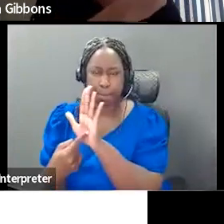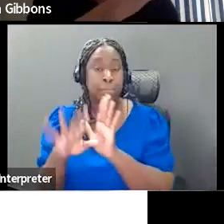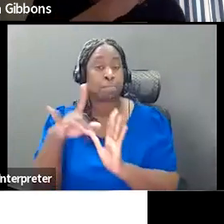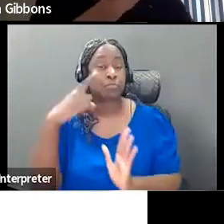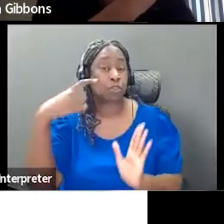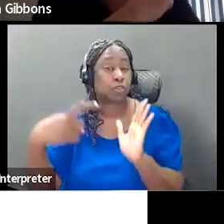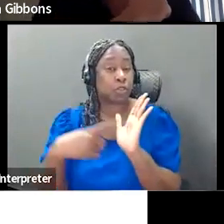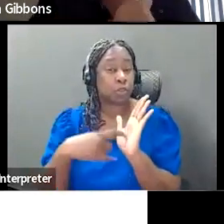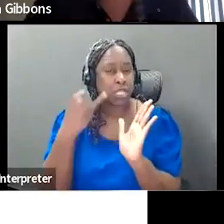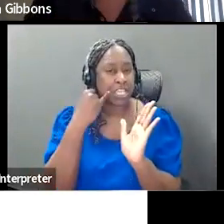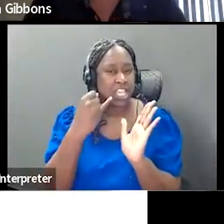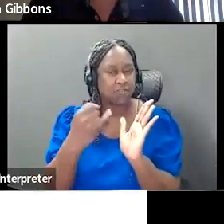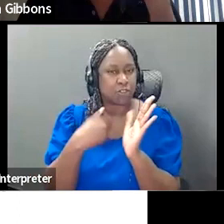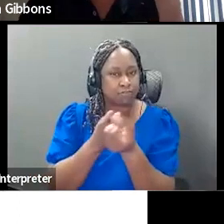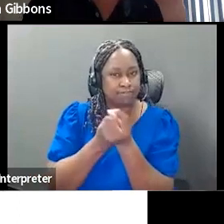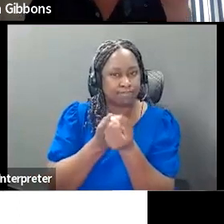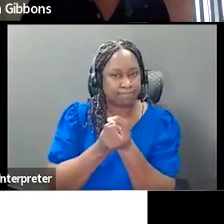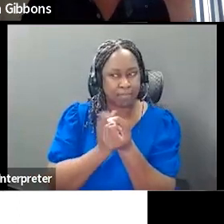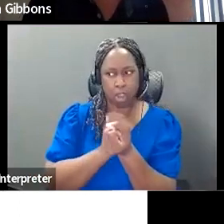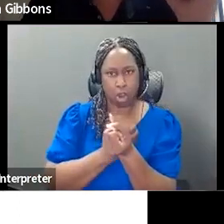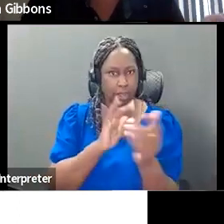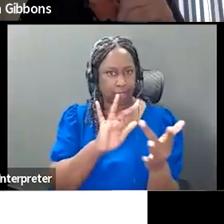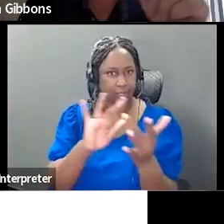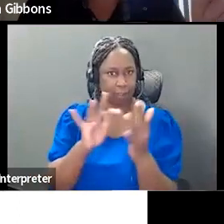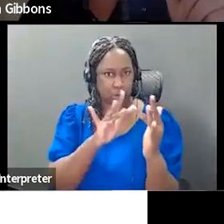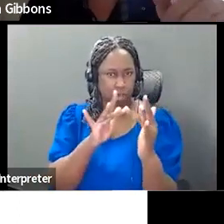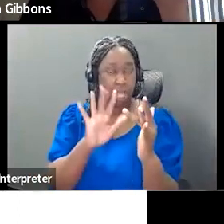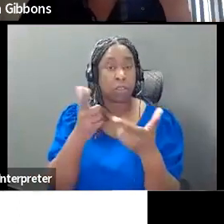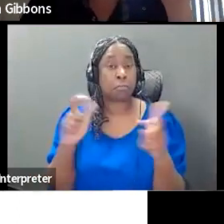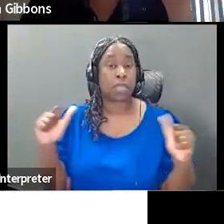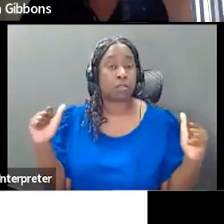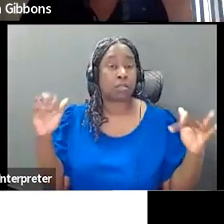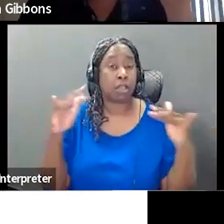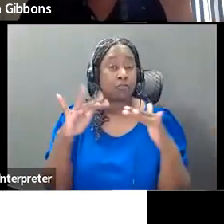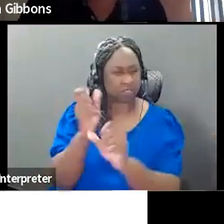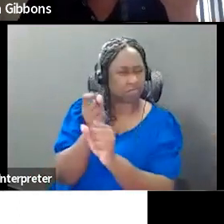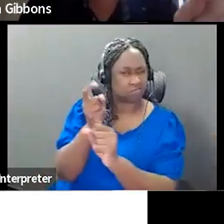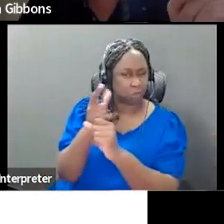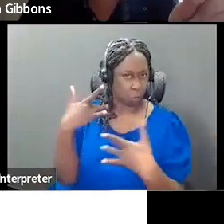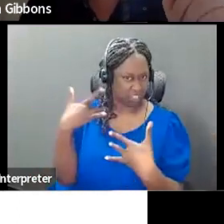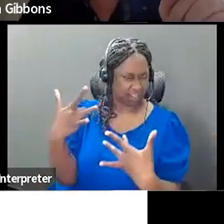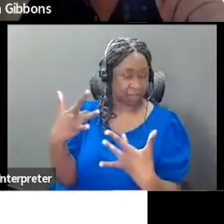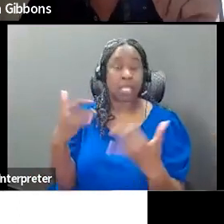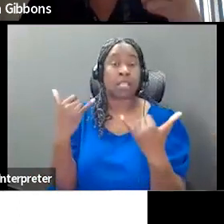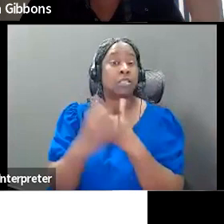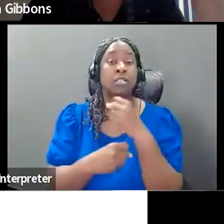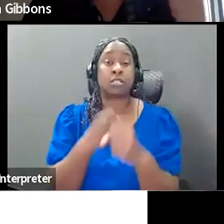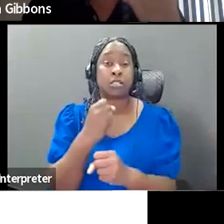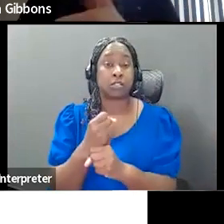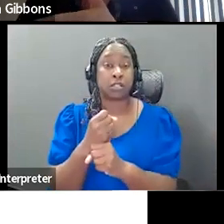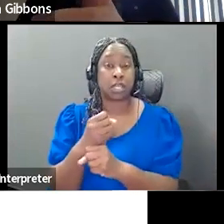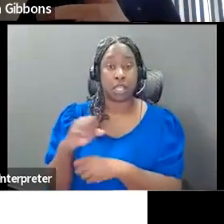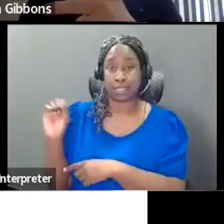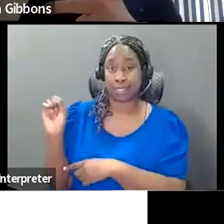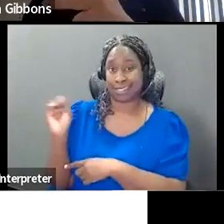if you're a fan of the network or part of our orbit. We will be hosting a big conference, as we always do each year. This year we are moving. Last year we were in Seattle,